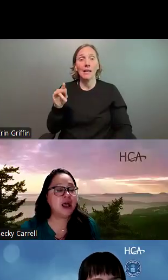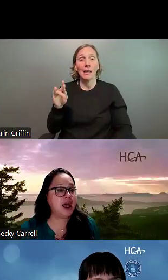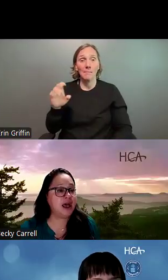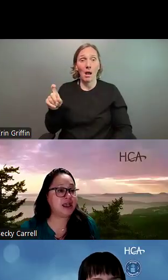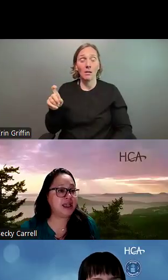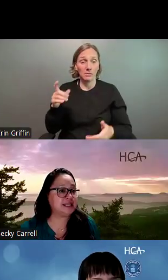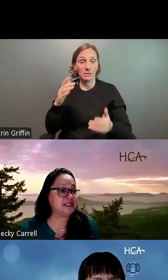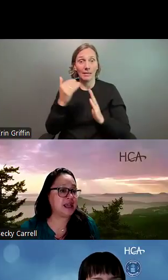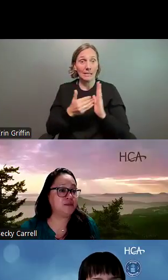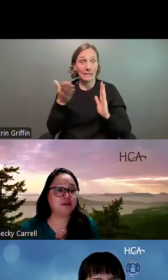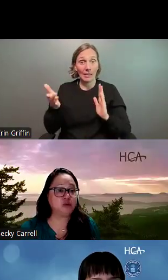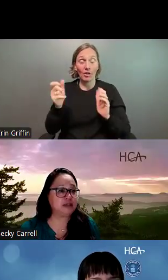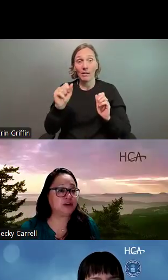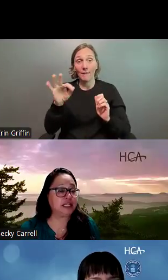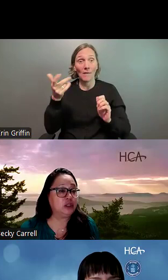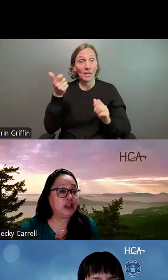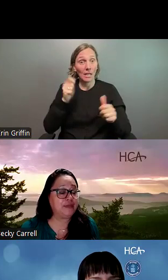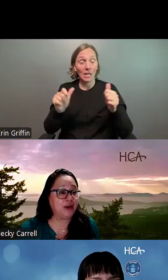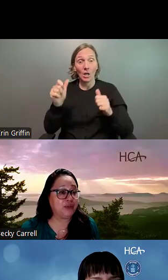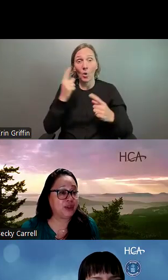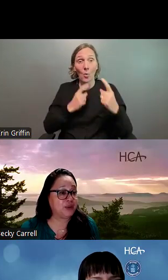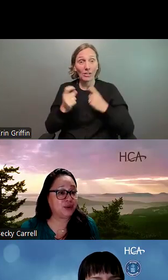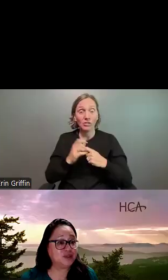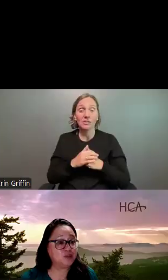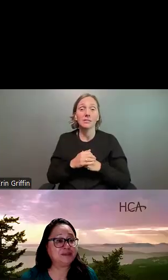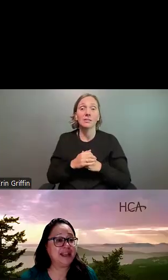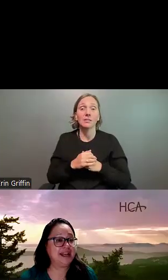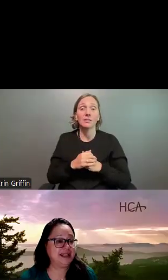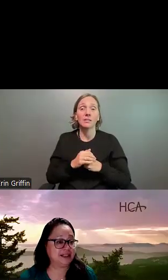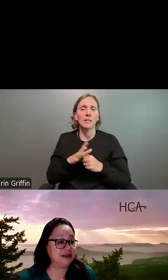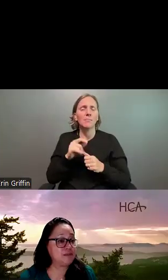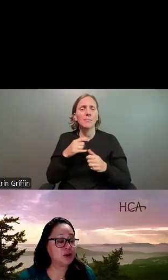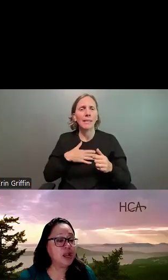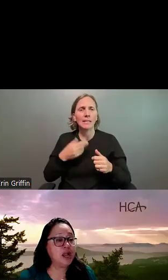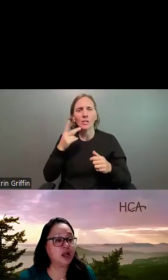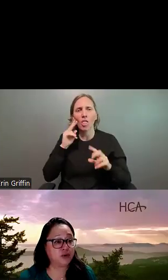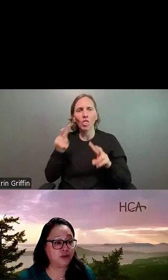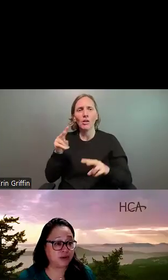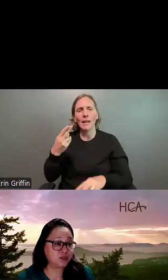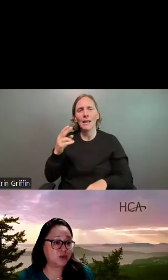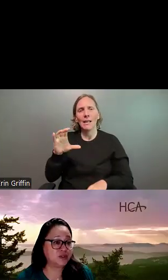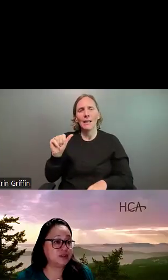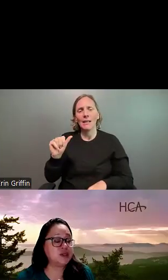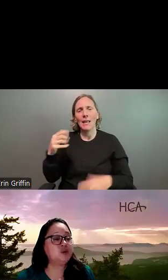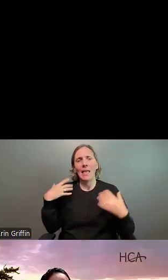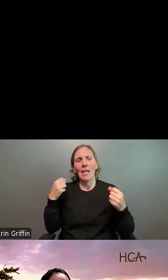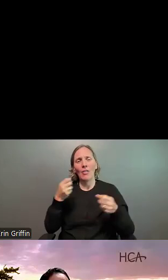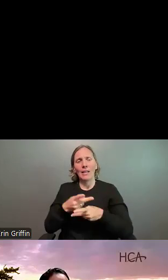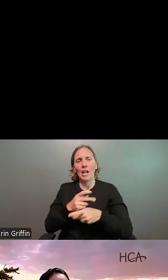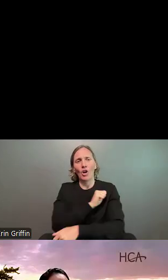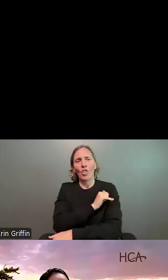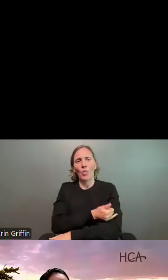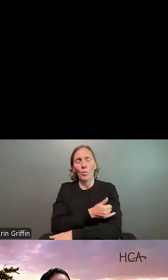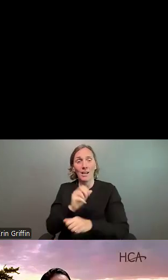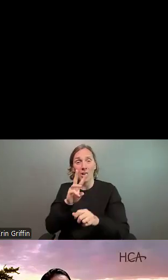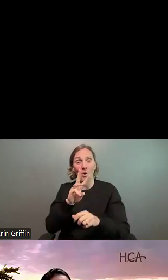questions. And I would definitely look at the Healthcare Authority's website. It has a number of great resources. We will